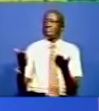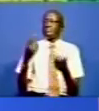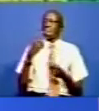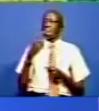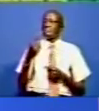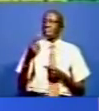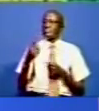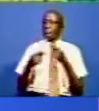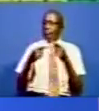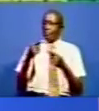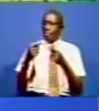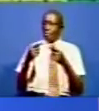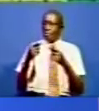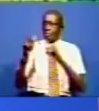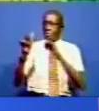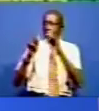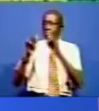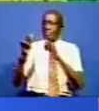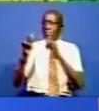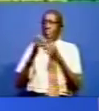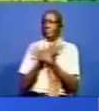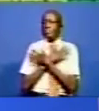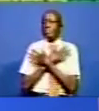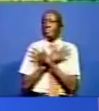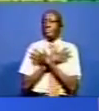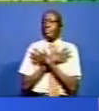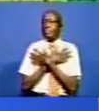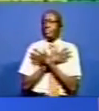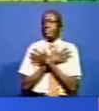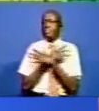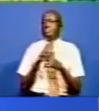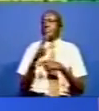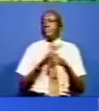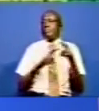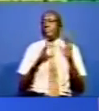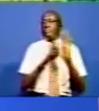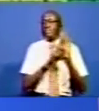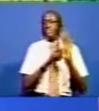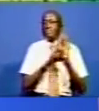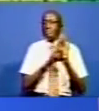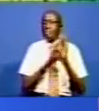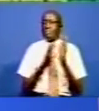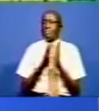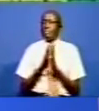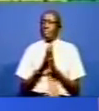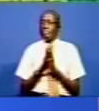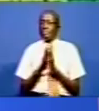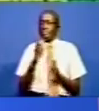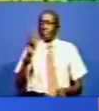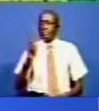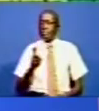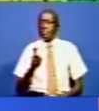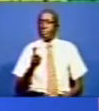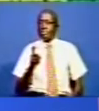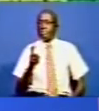will continue to work with our foreign counterparts using mutual legal and the necessary